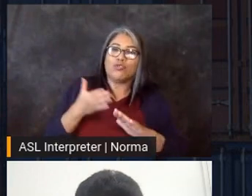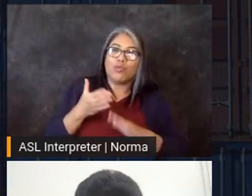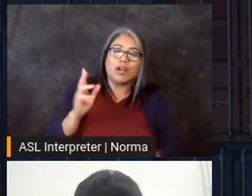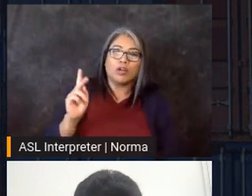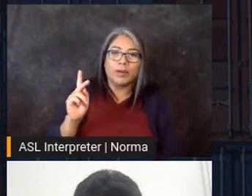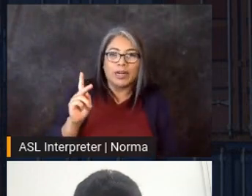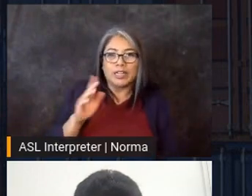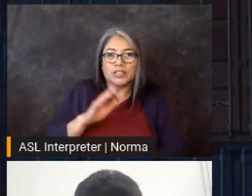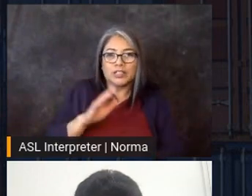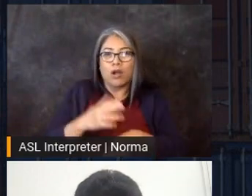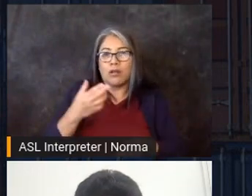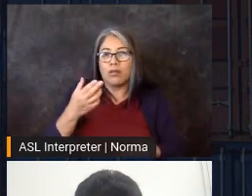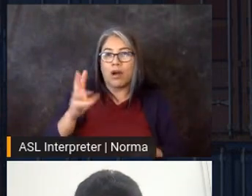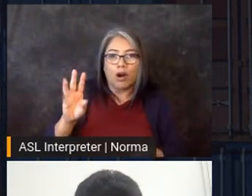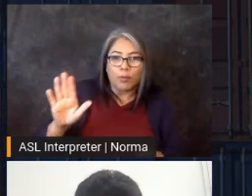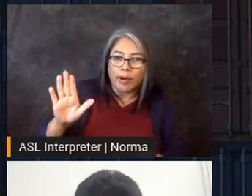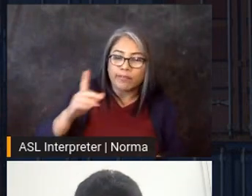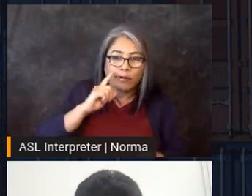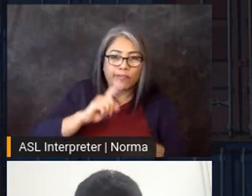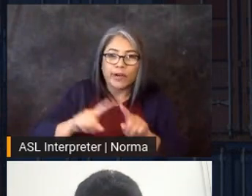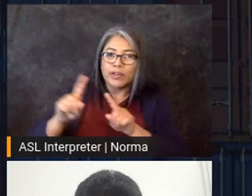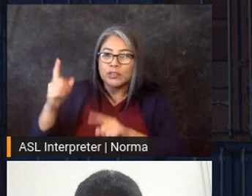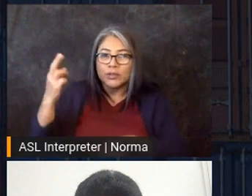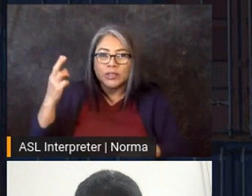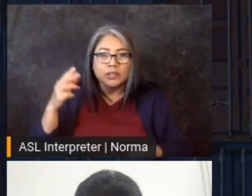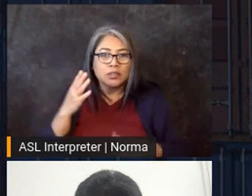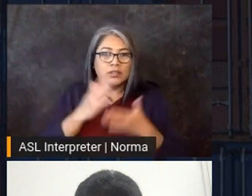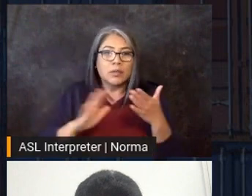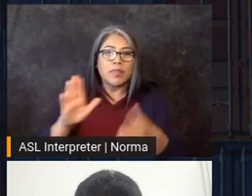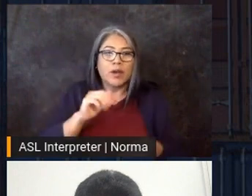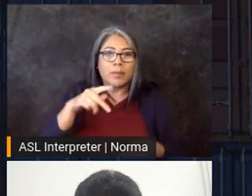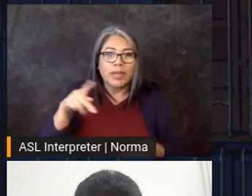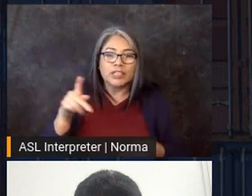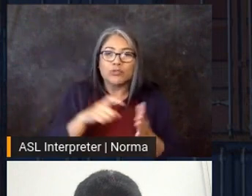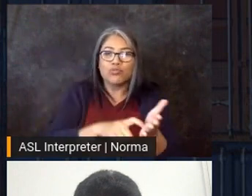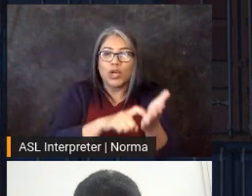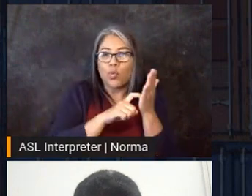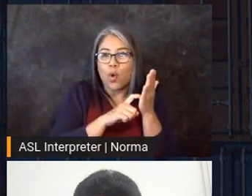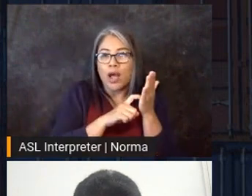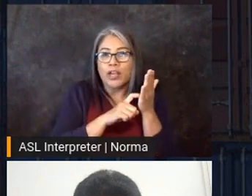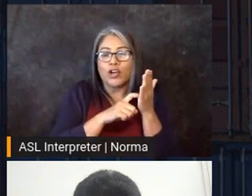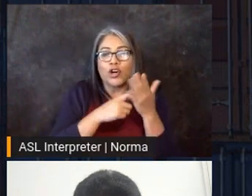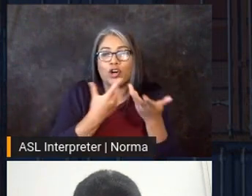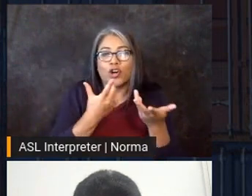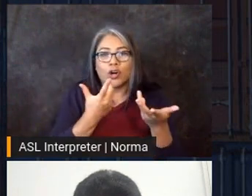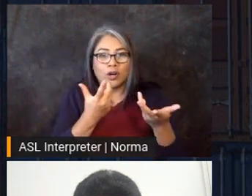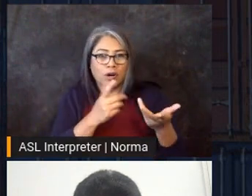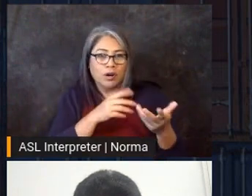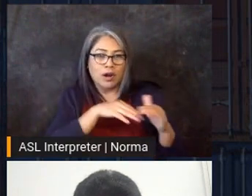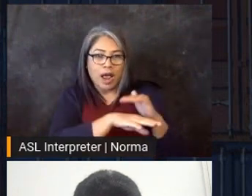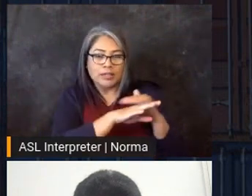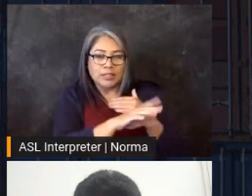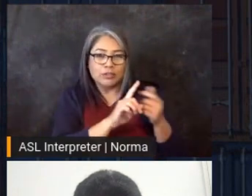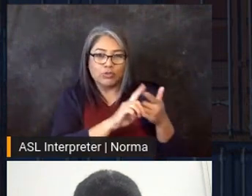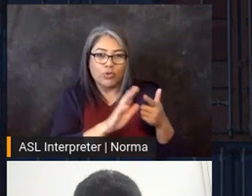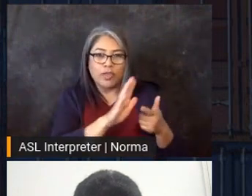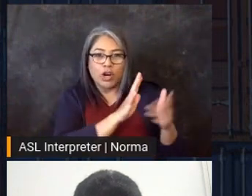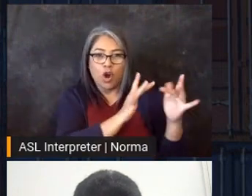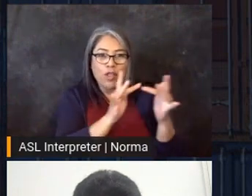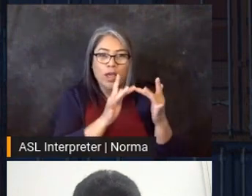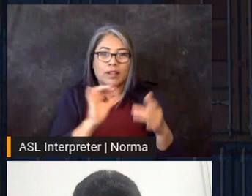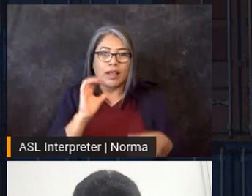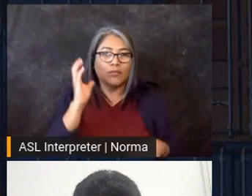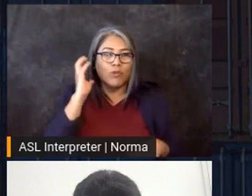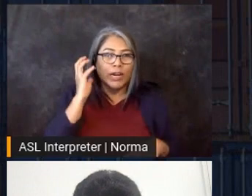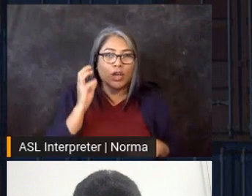hardware, for like various reasons. Some of their applications require direct access to the underlying hardware components, things like radio controllers and